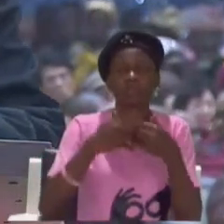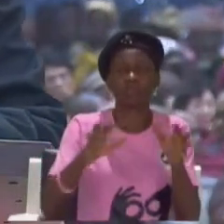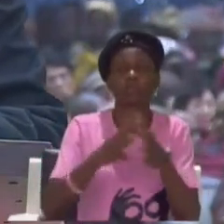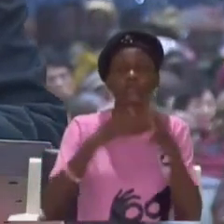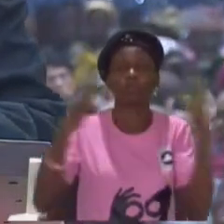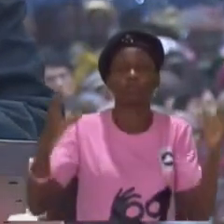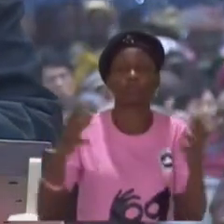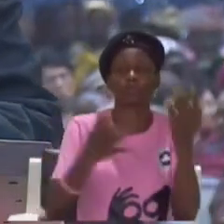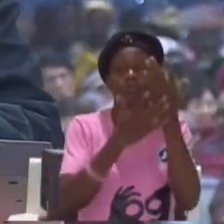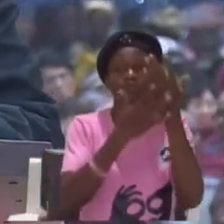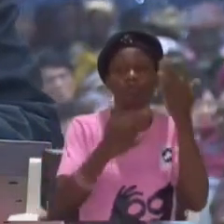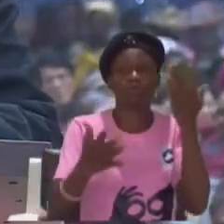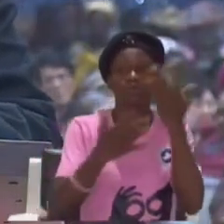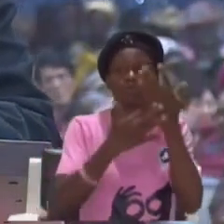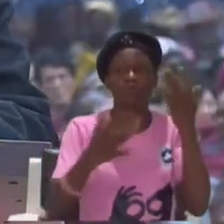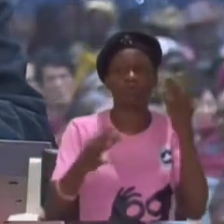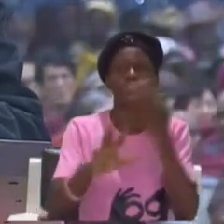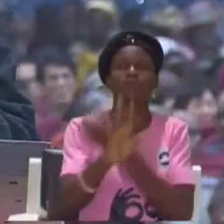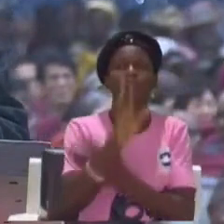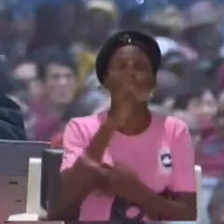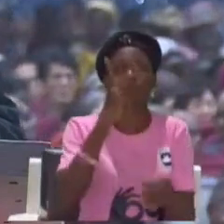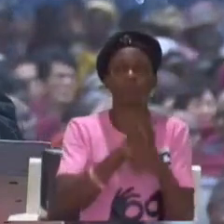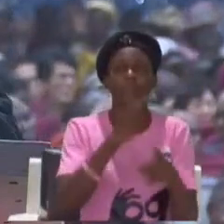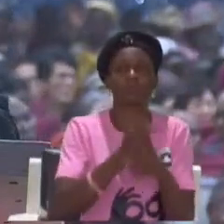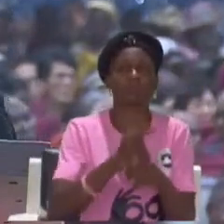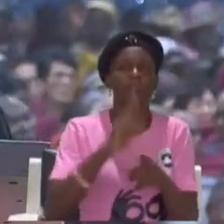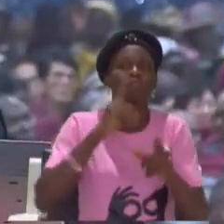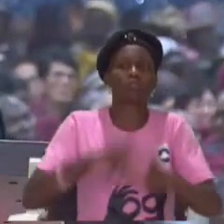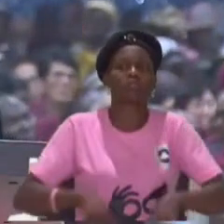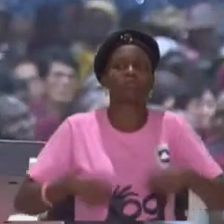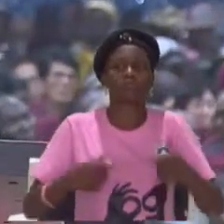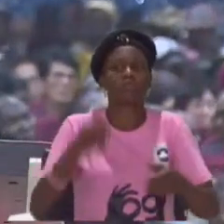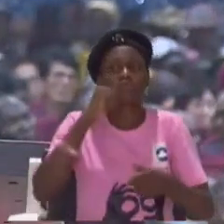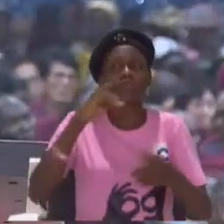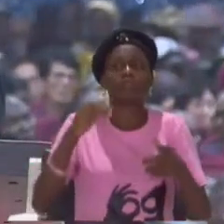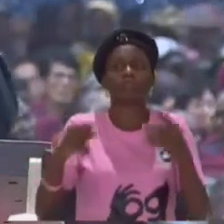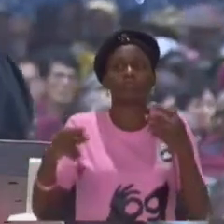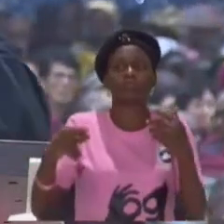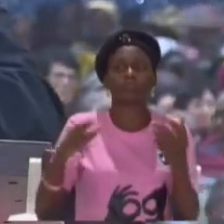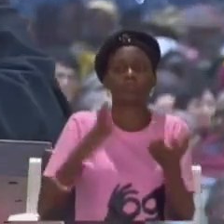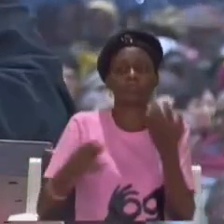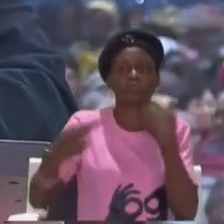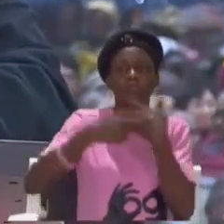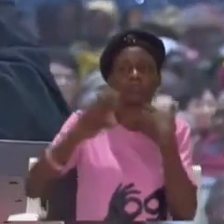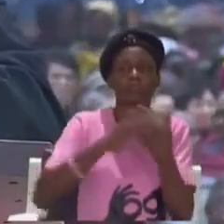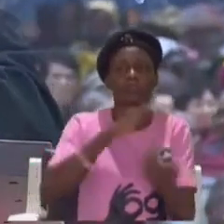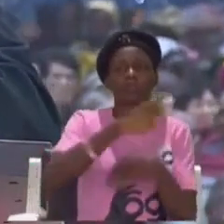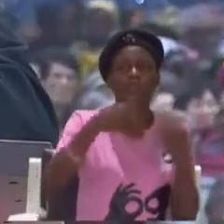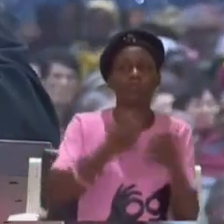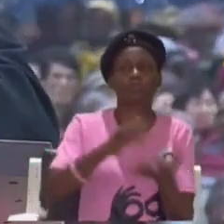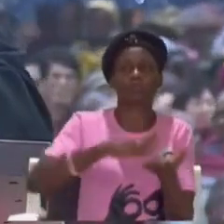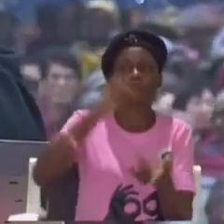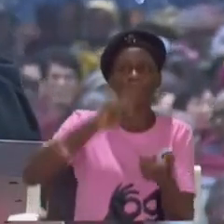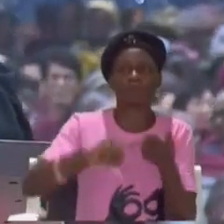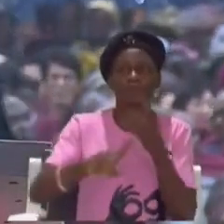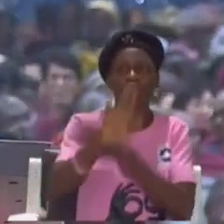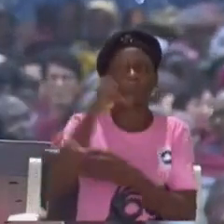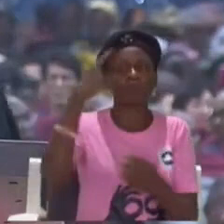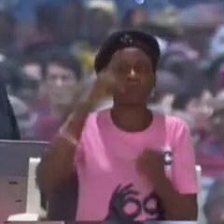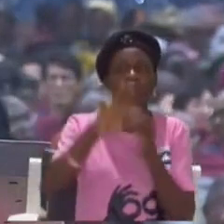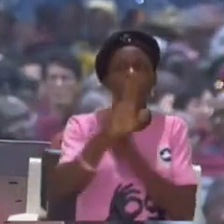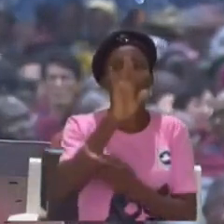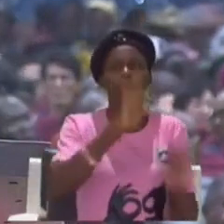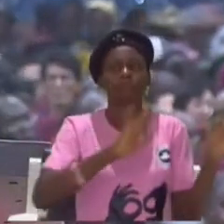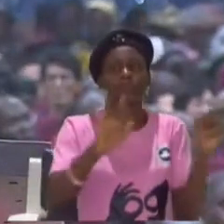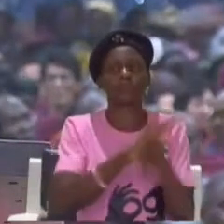blood, the Lord preserved her. She's returning all the glory to God for God's merciful